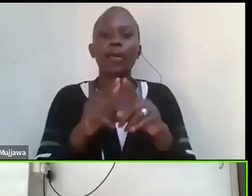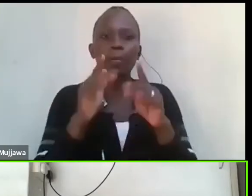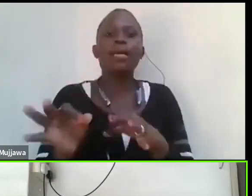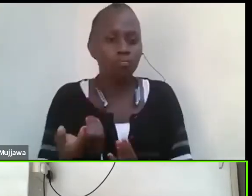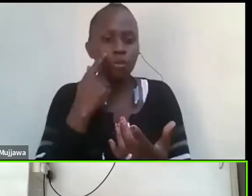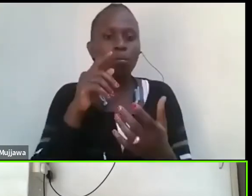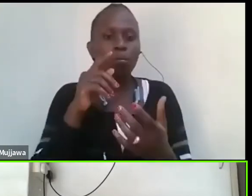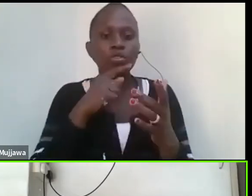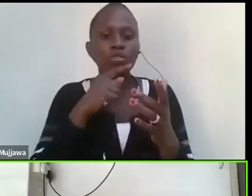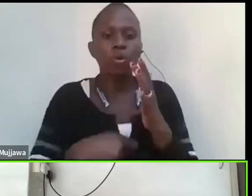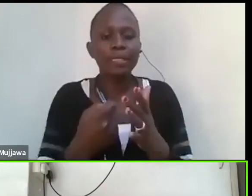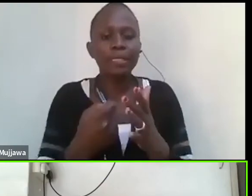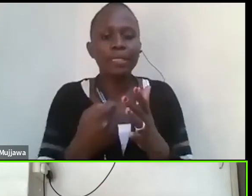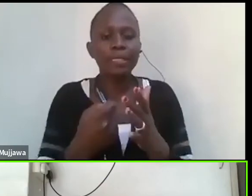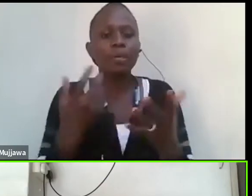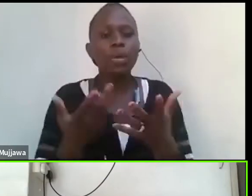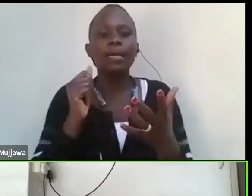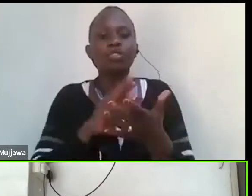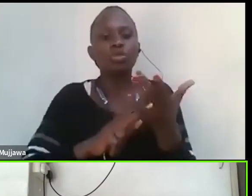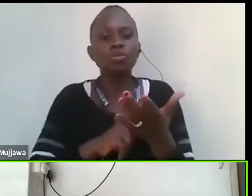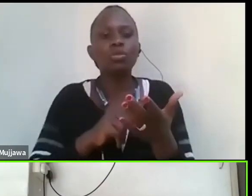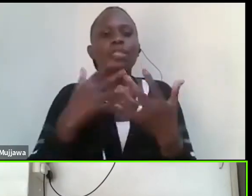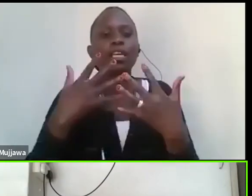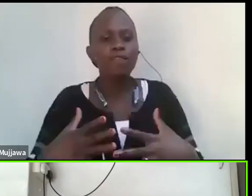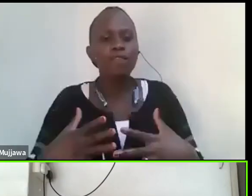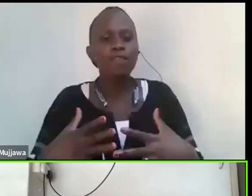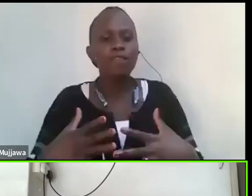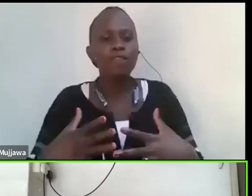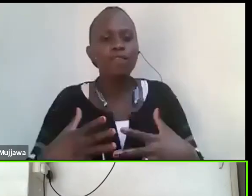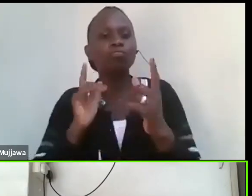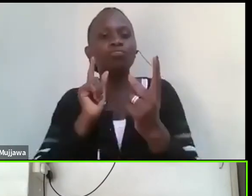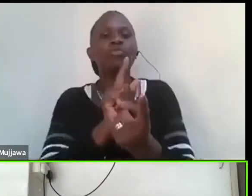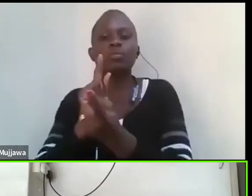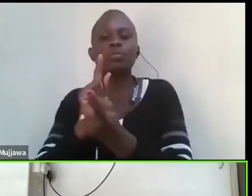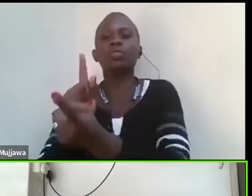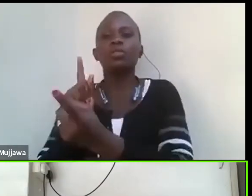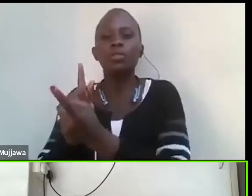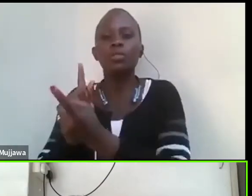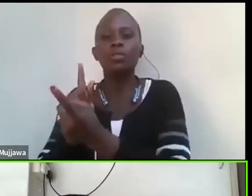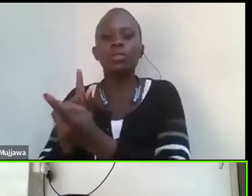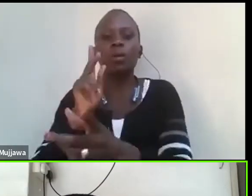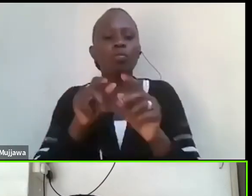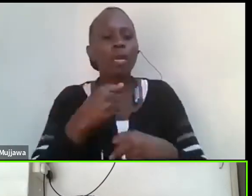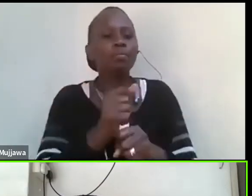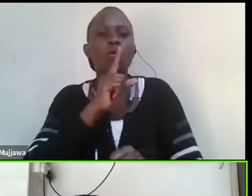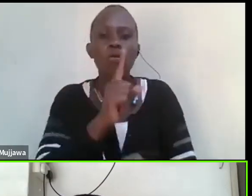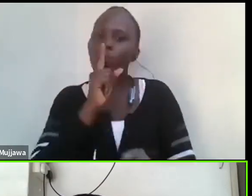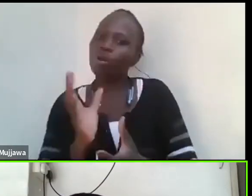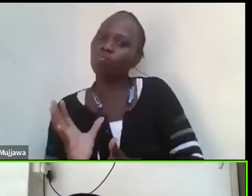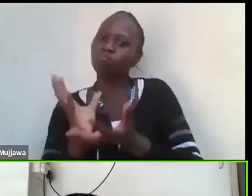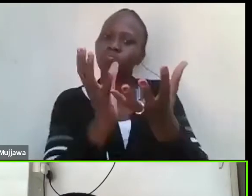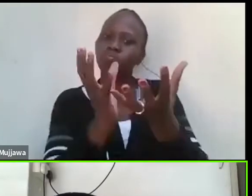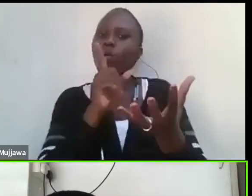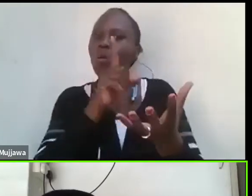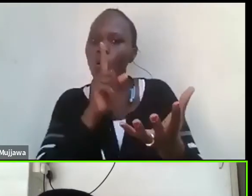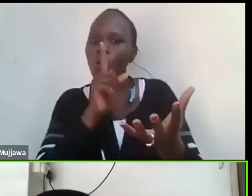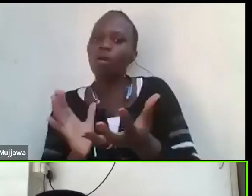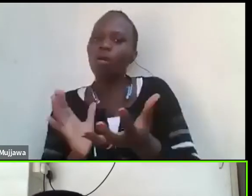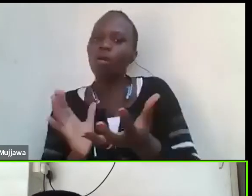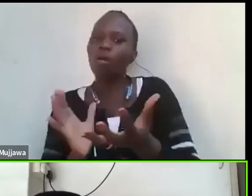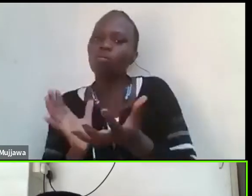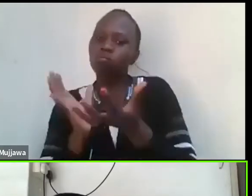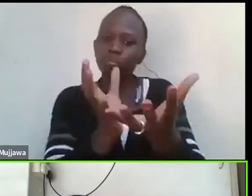physical distribution of products. So people can make orders and these orders can be delivered. That is also another positive